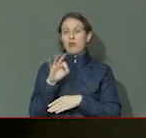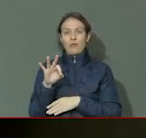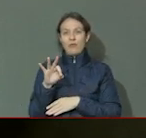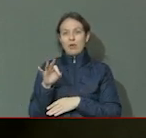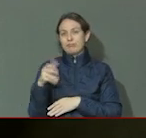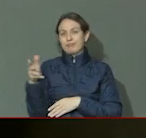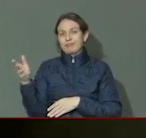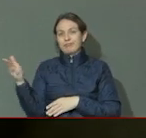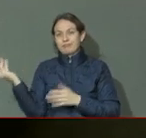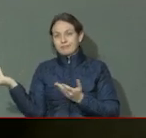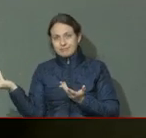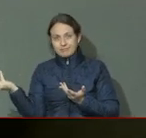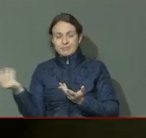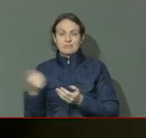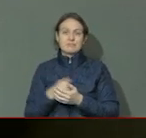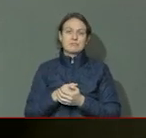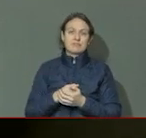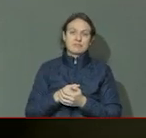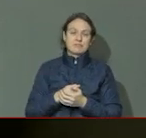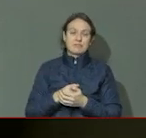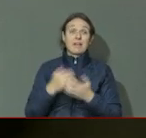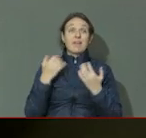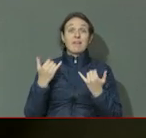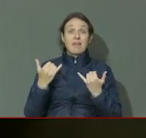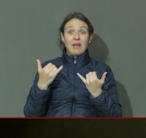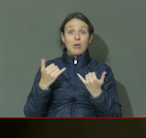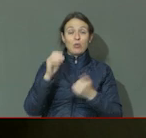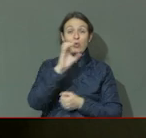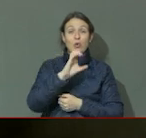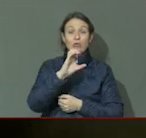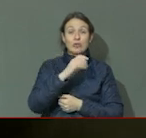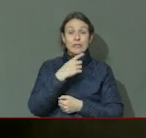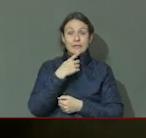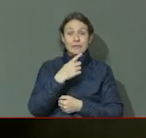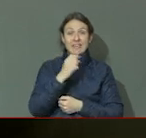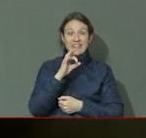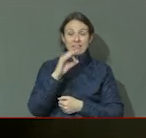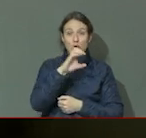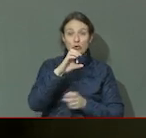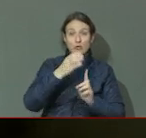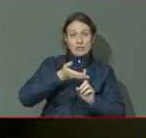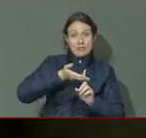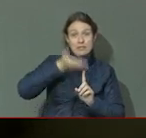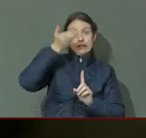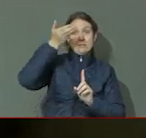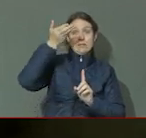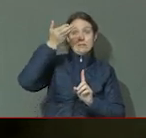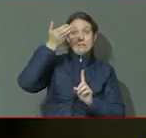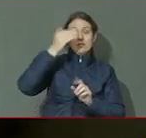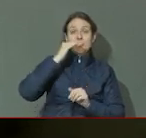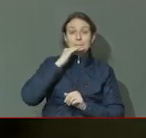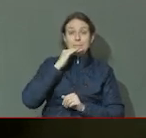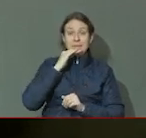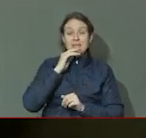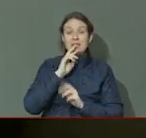what? Hydrochloric acid. Now the concentration, if I increase the concentration, I increase the